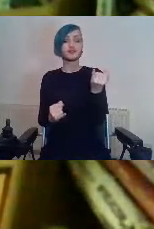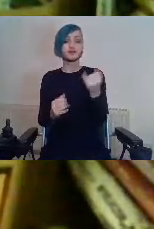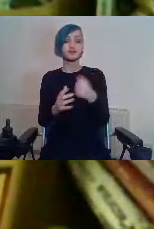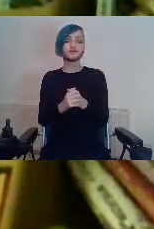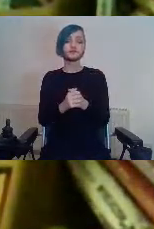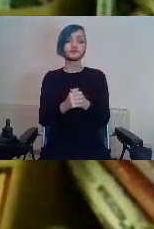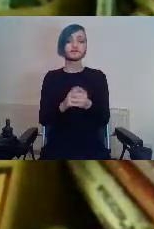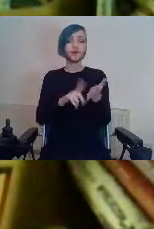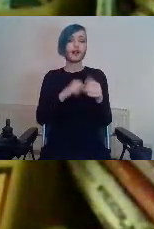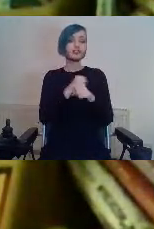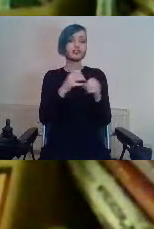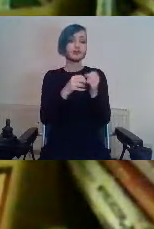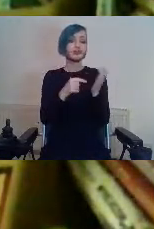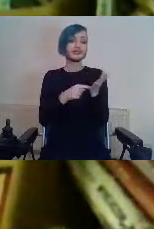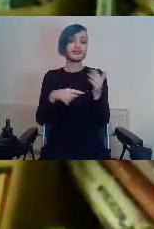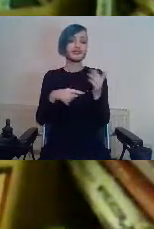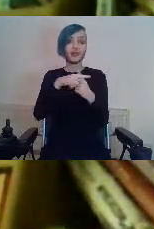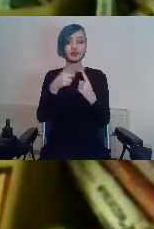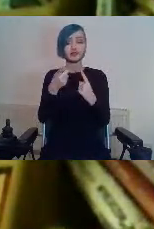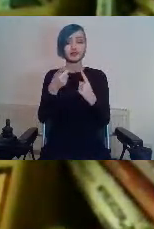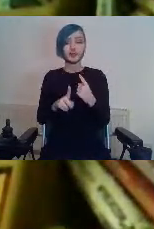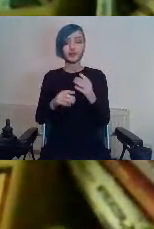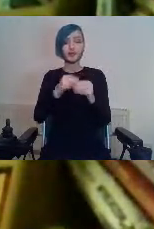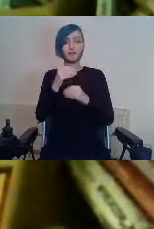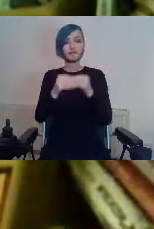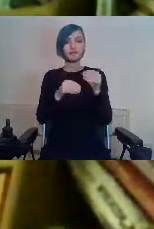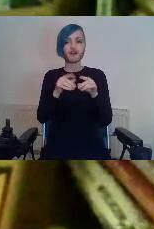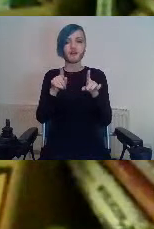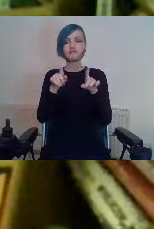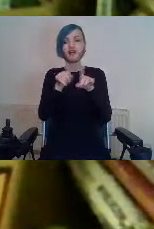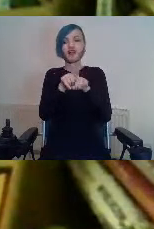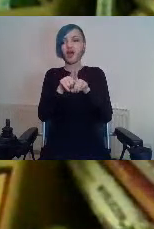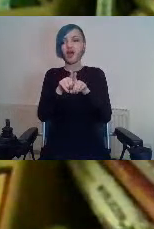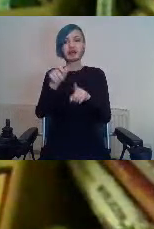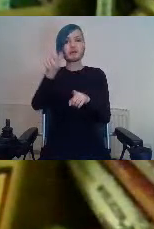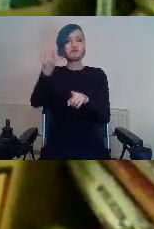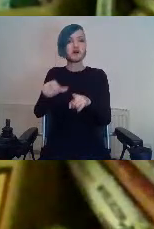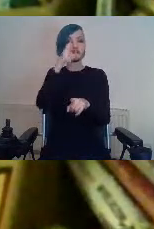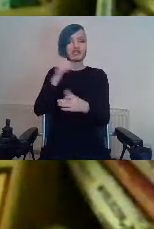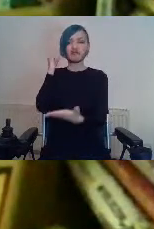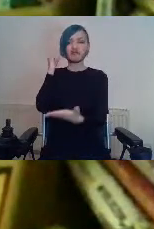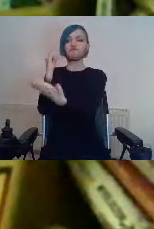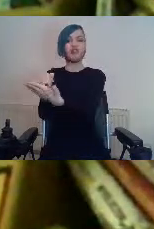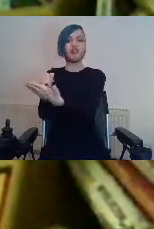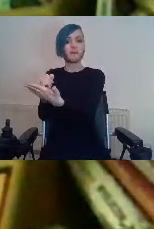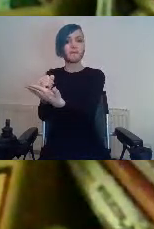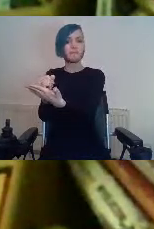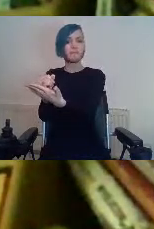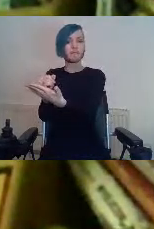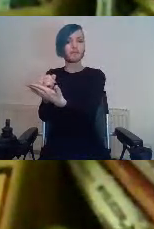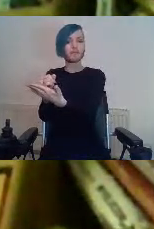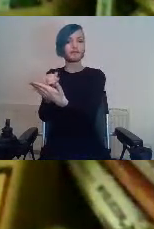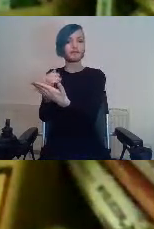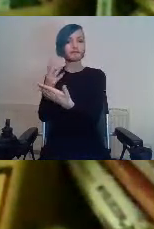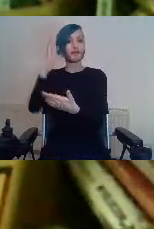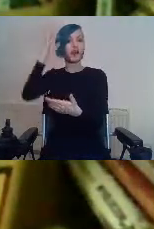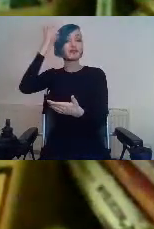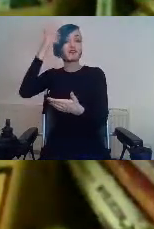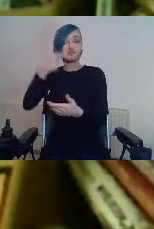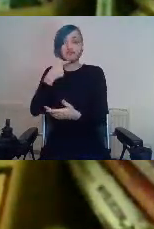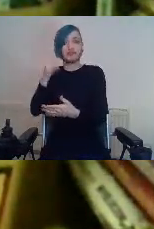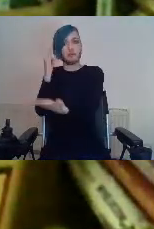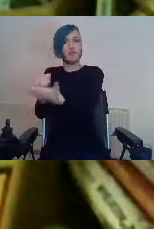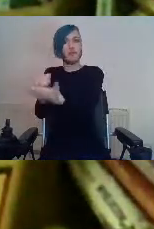plus persons became a sort of the scapegoat of the reigning party and of the